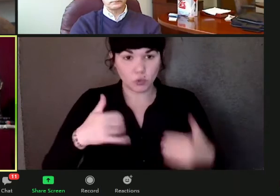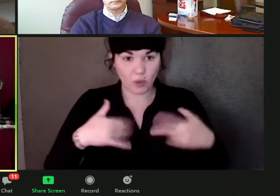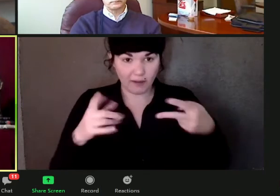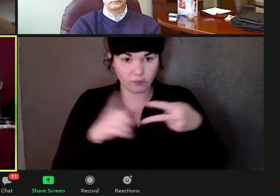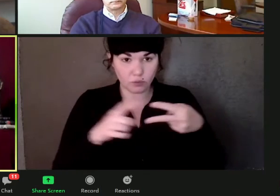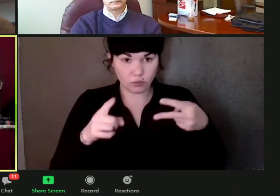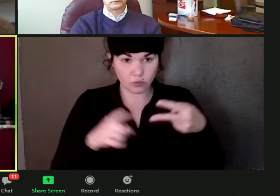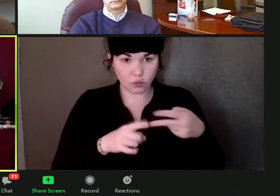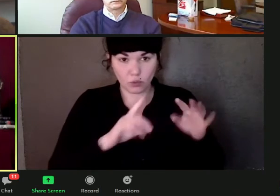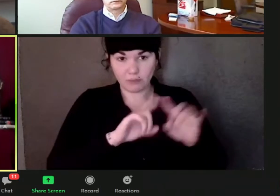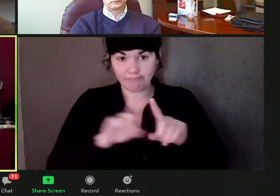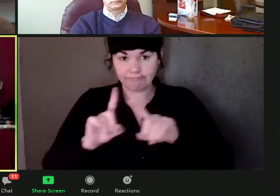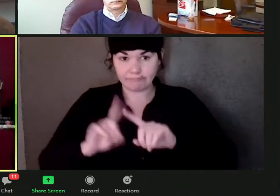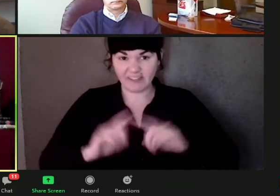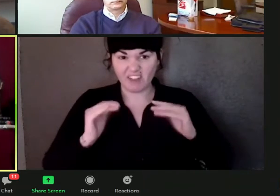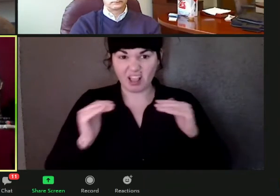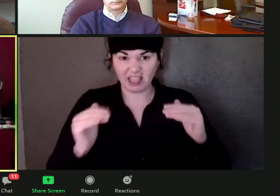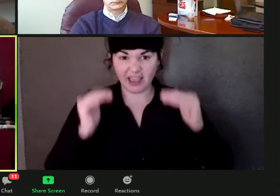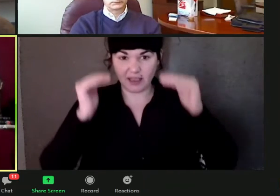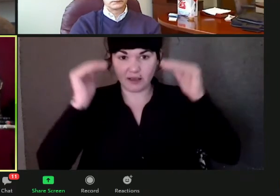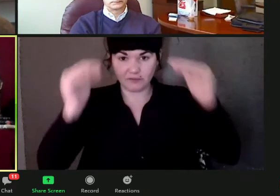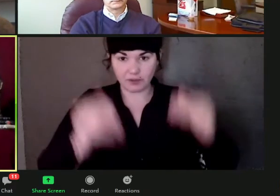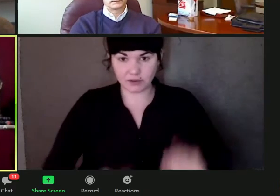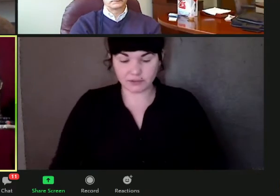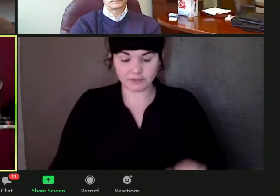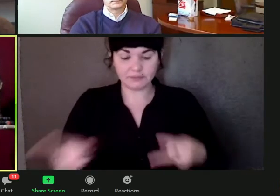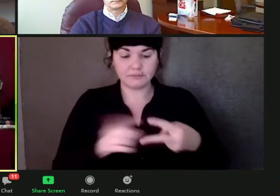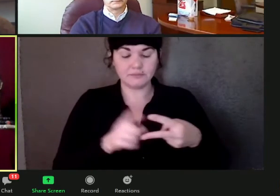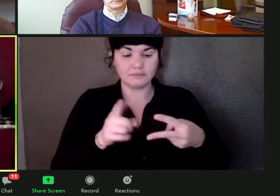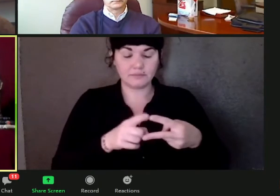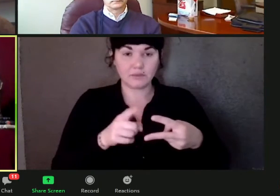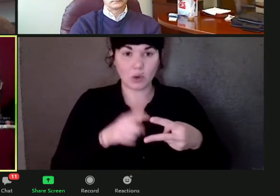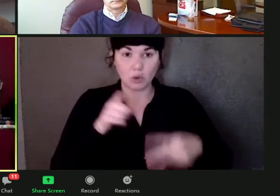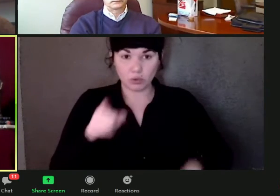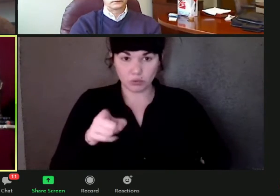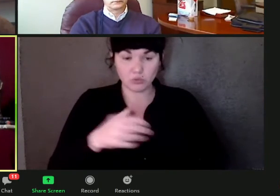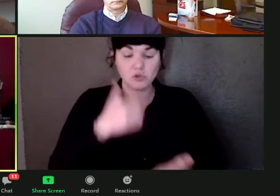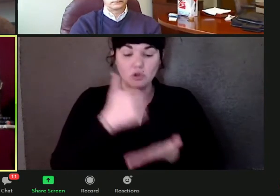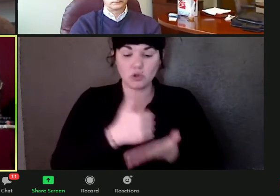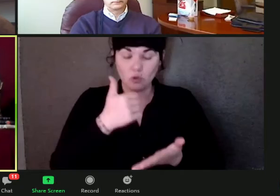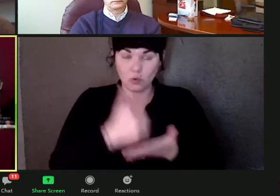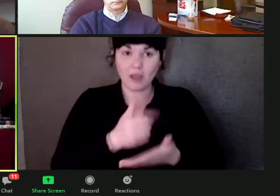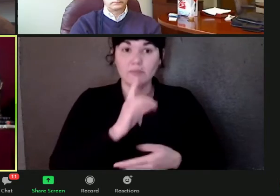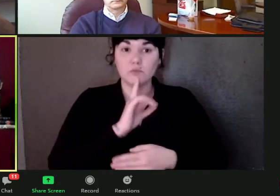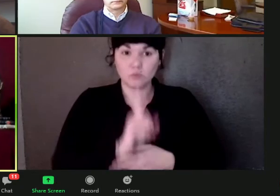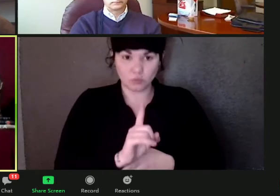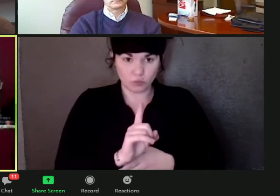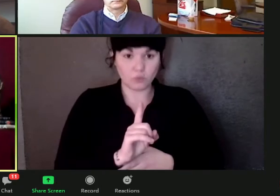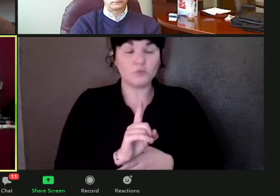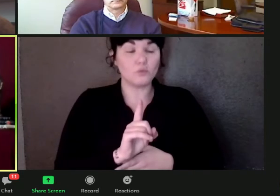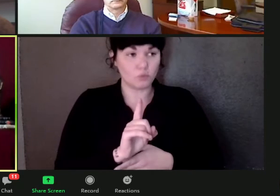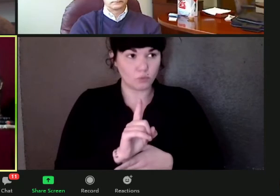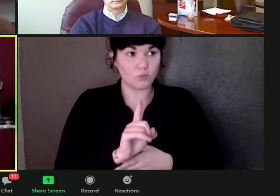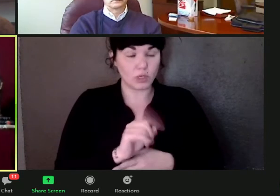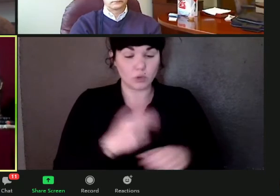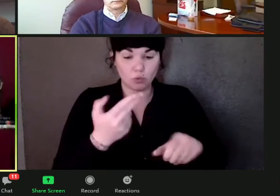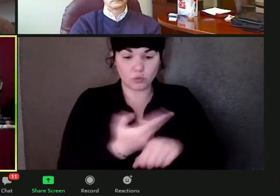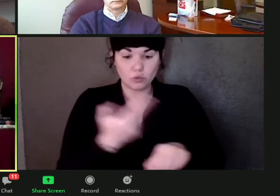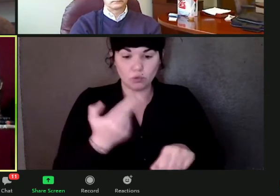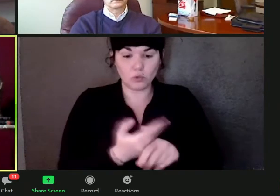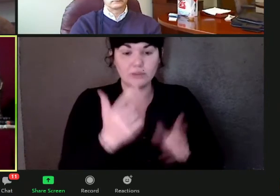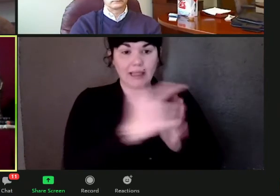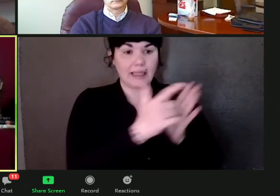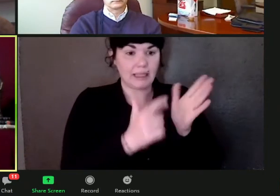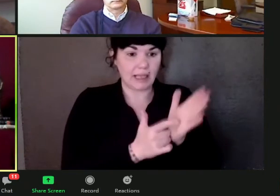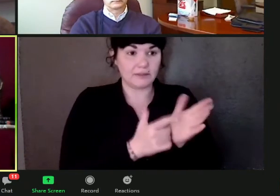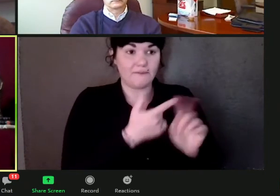that entity that helps to move whatever may be the agendas that are established by the legislators and MDE. But I dare say,